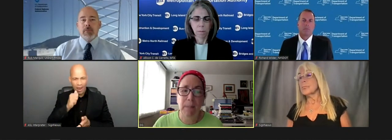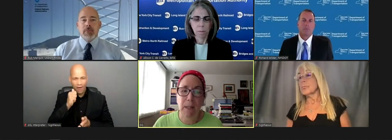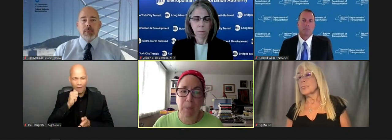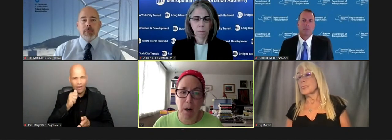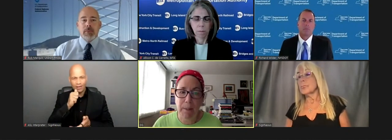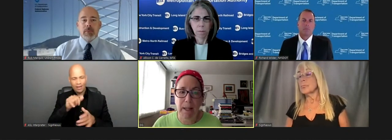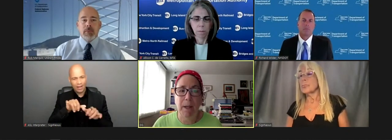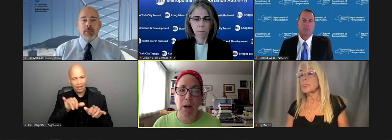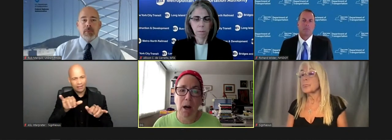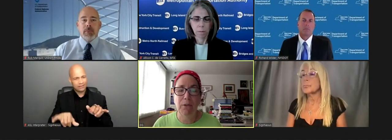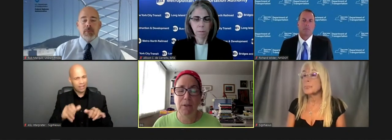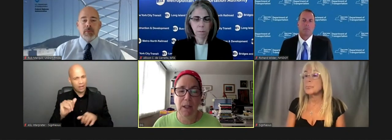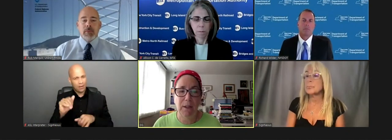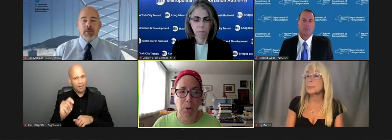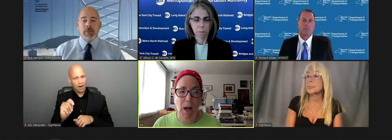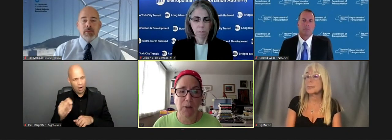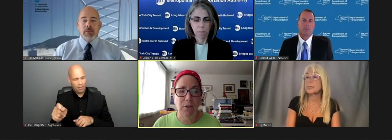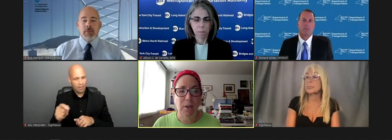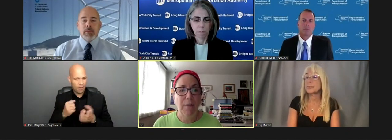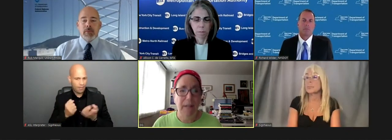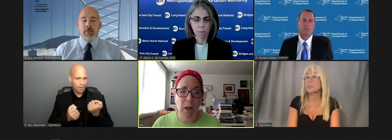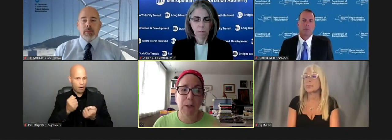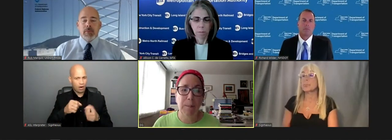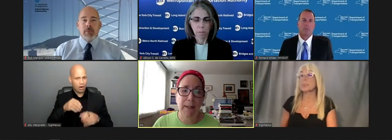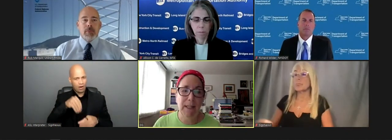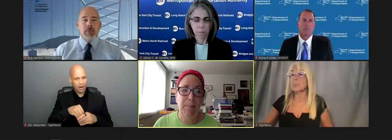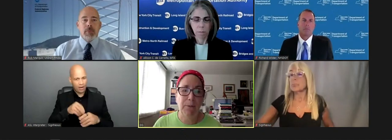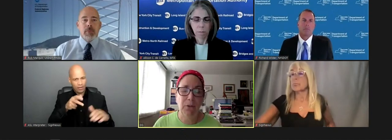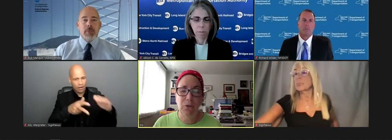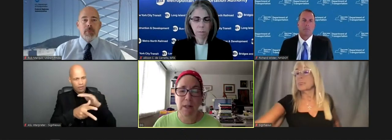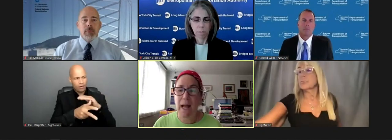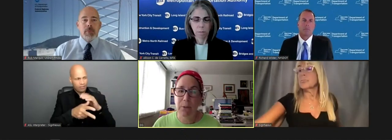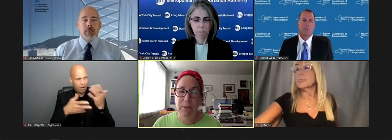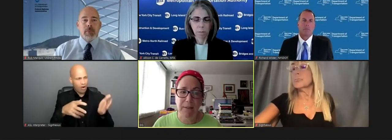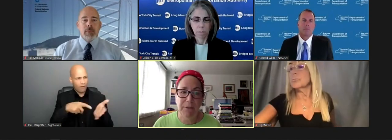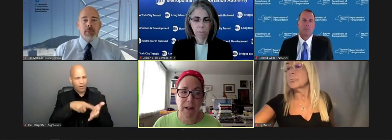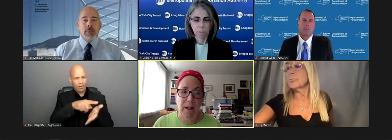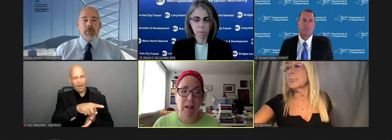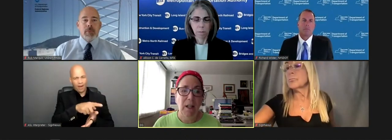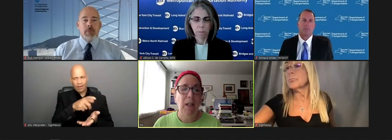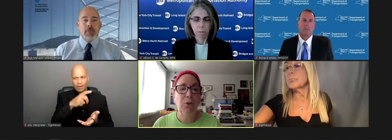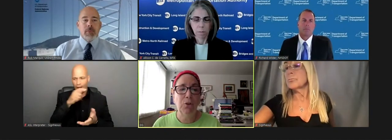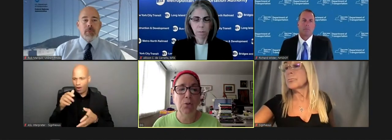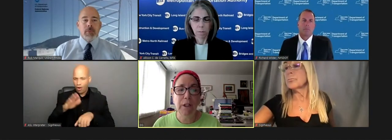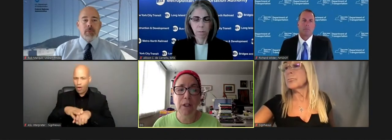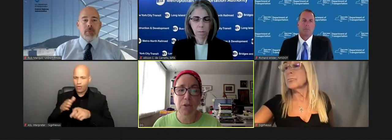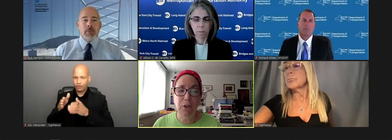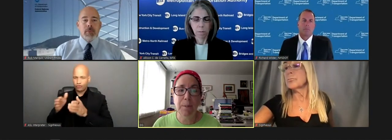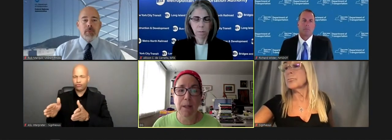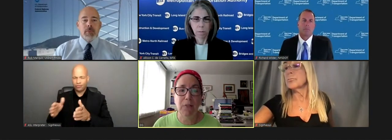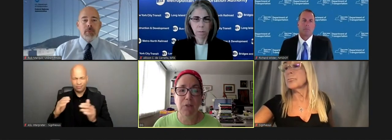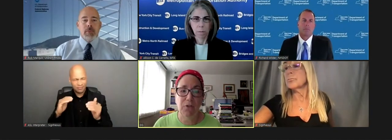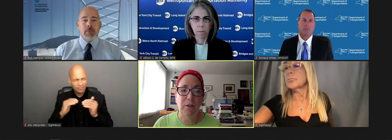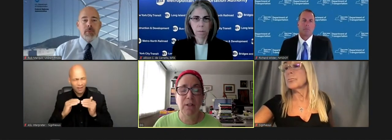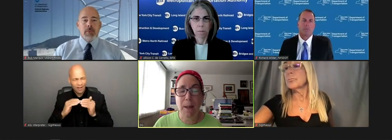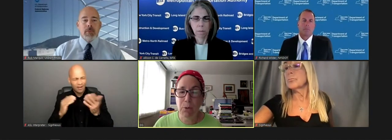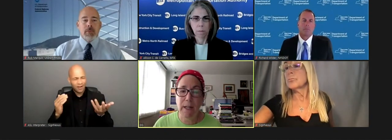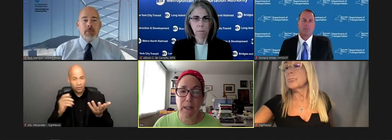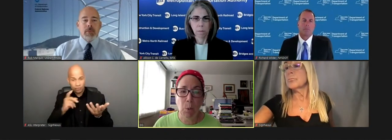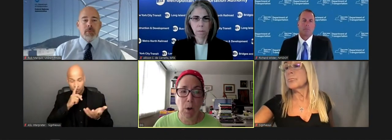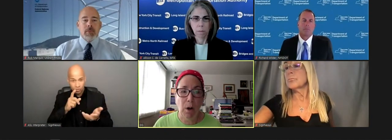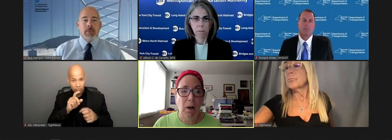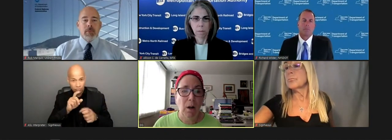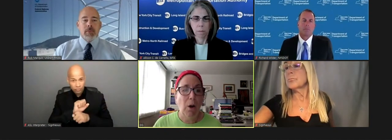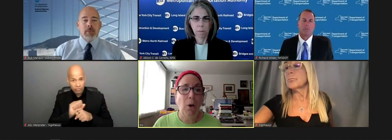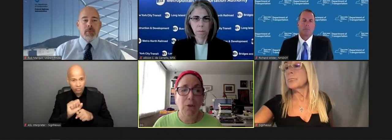remaining in my apartment and my car is sitting in the garage that I already paid to keep off the street how is that fair if you're truly concerned about congestion stop